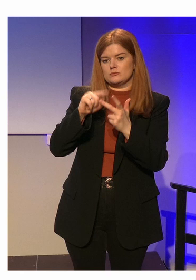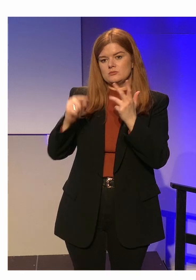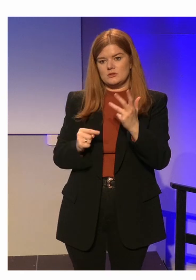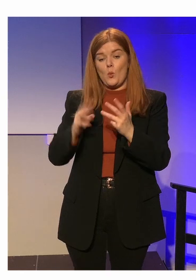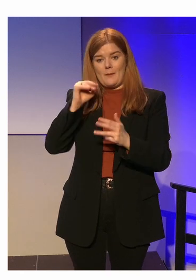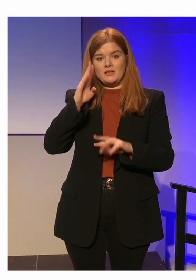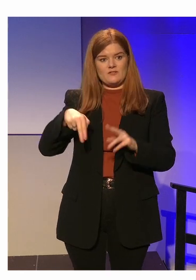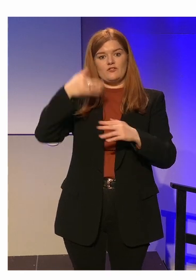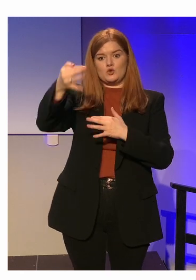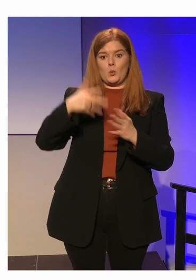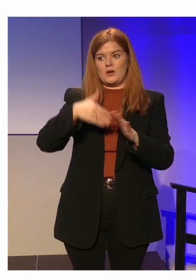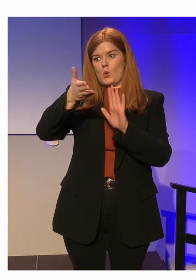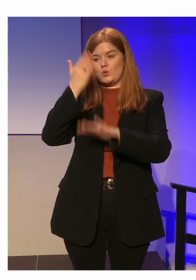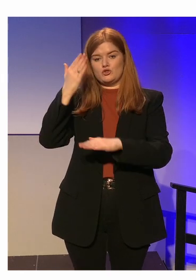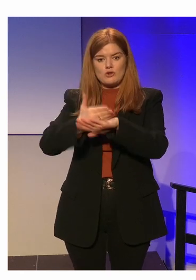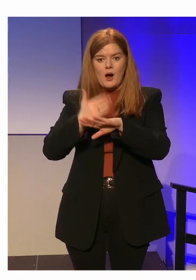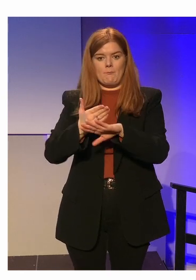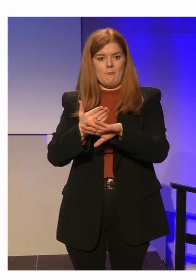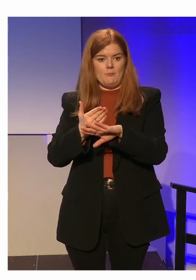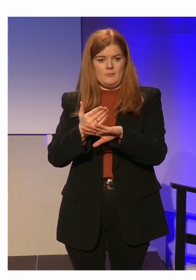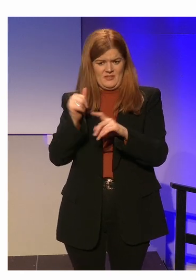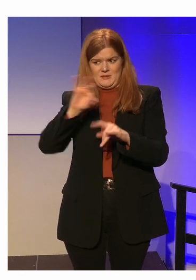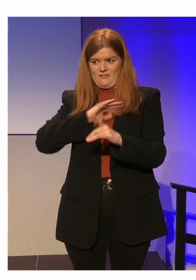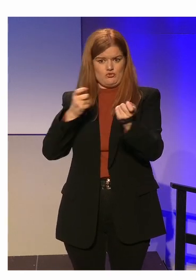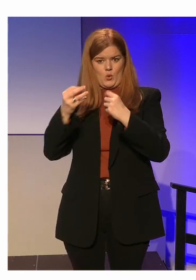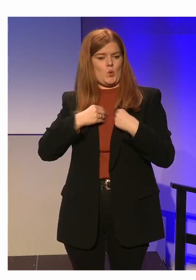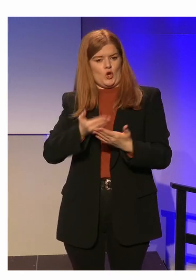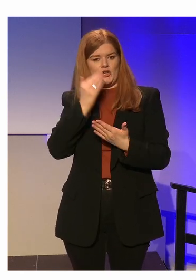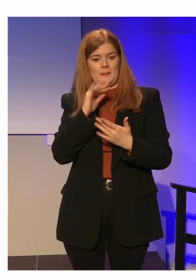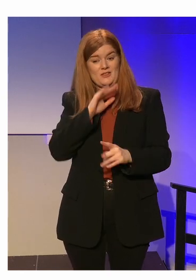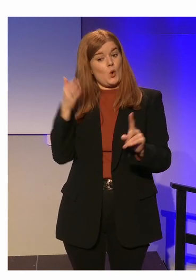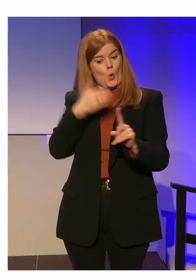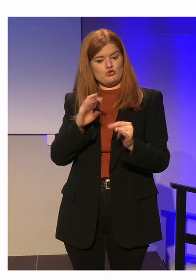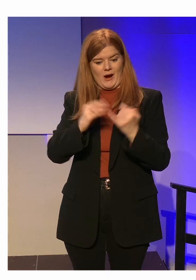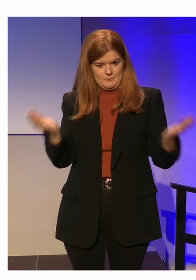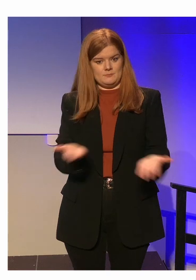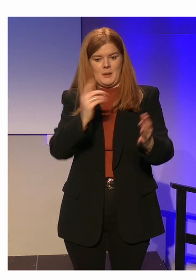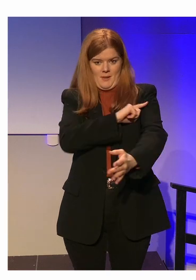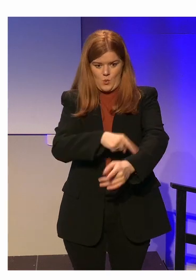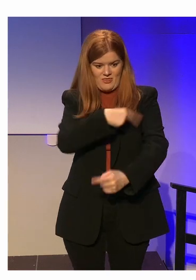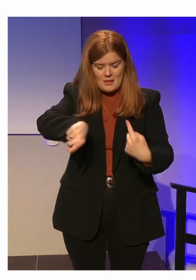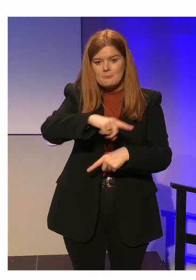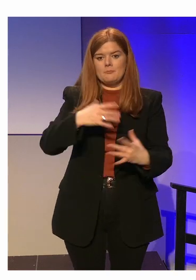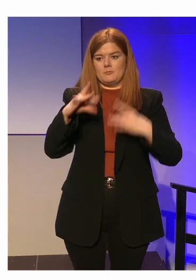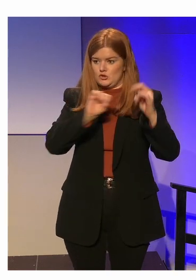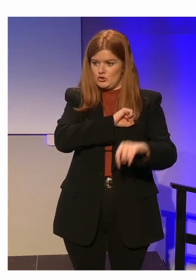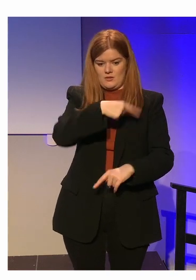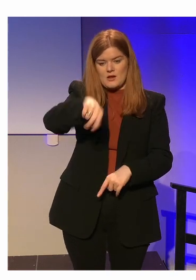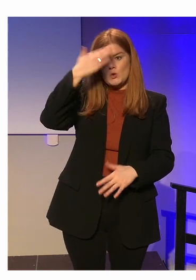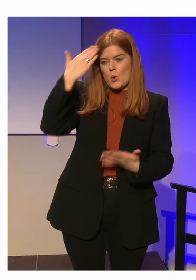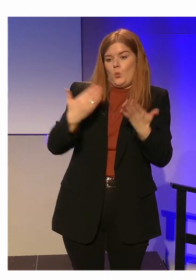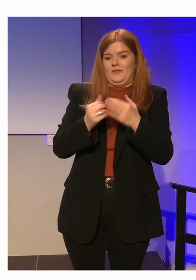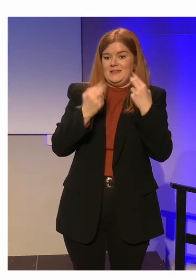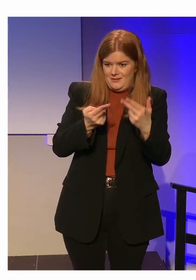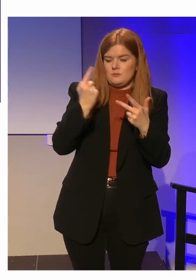move on, right, they control their learning. So the goal is to make sure they know what they need and how